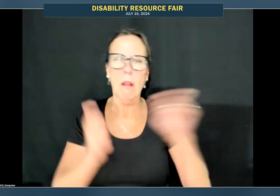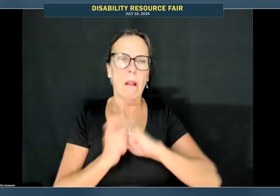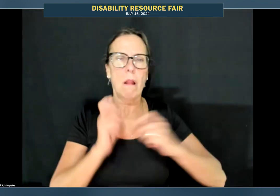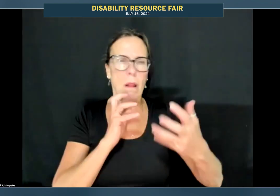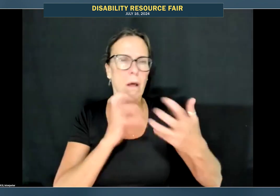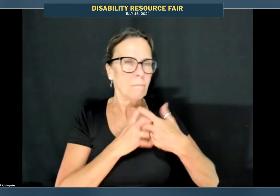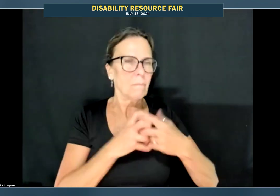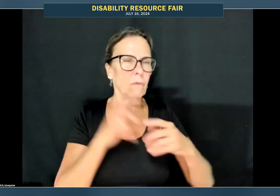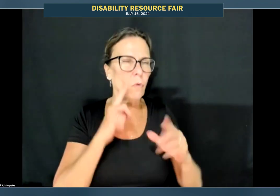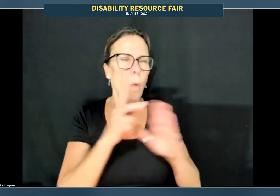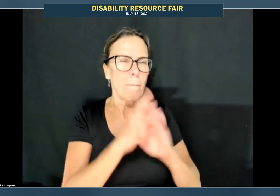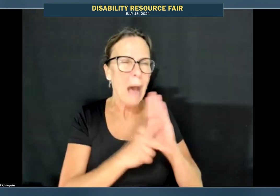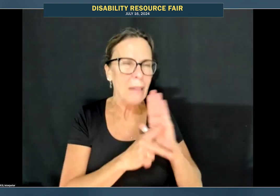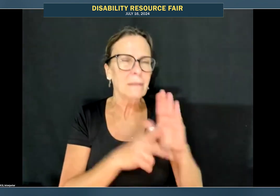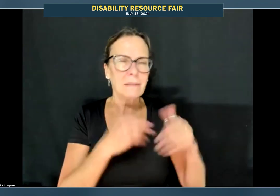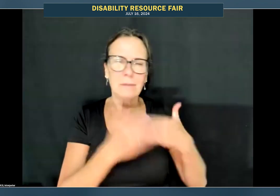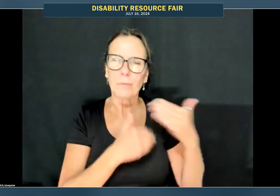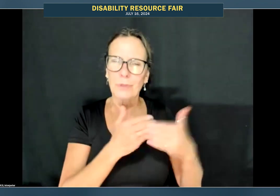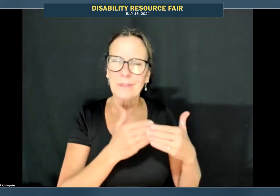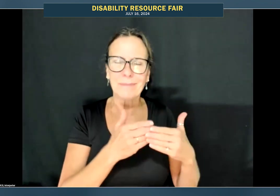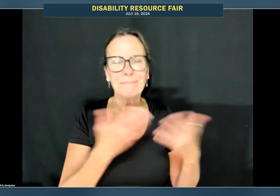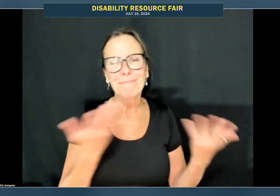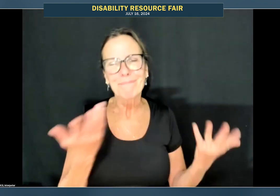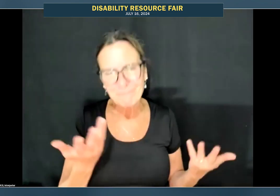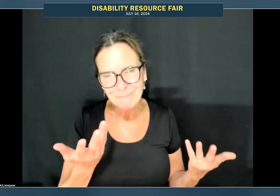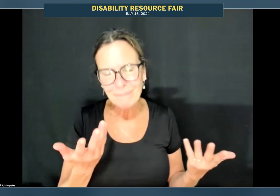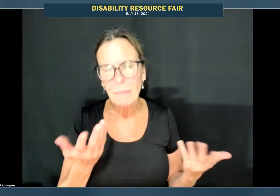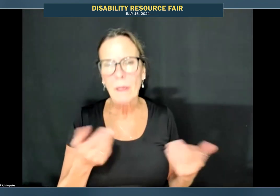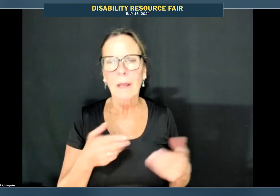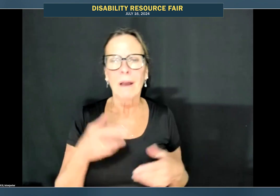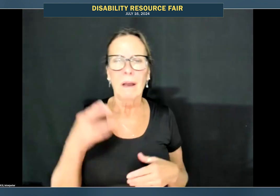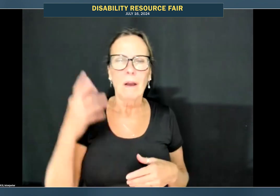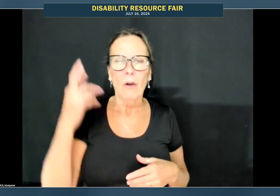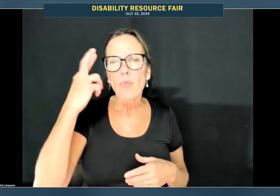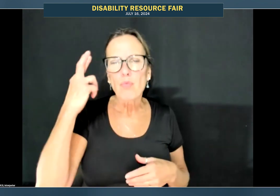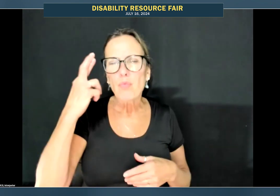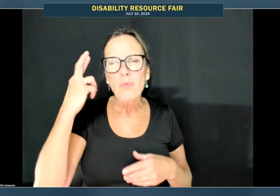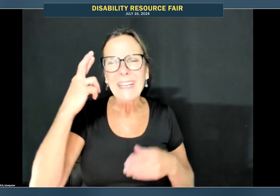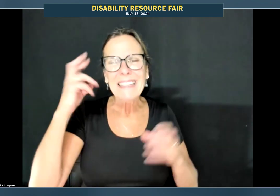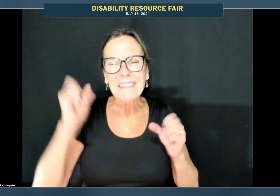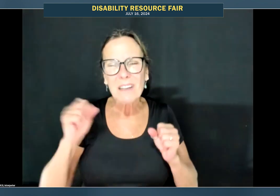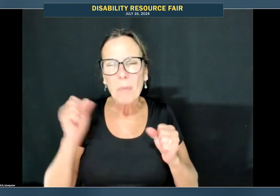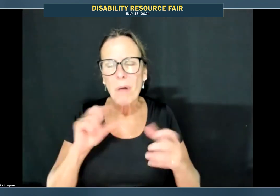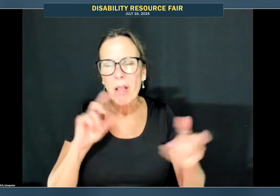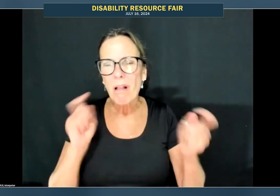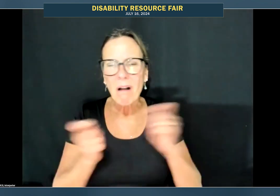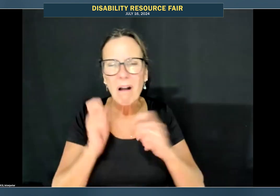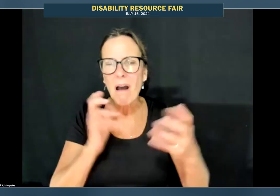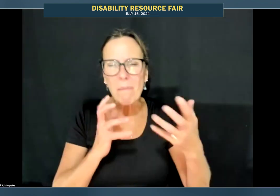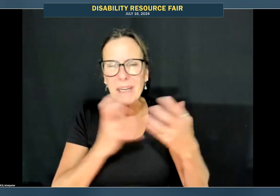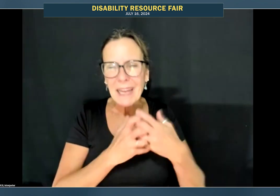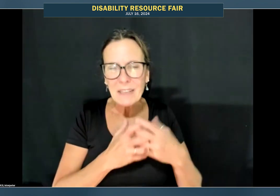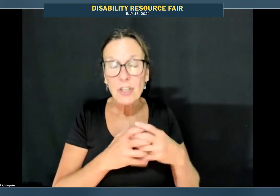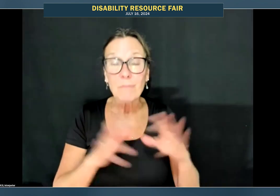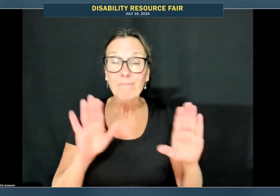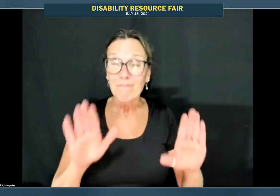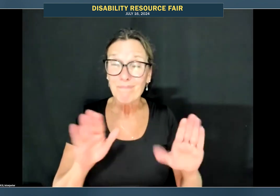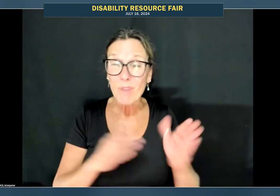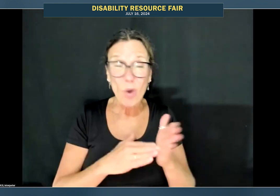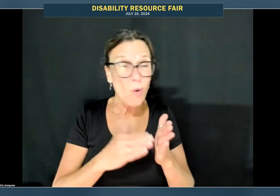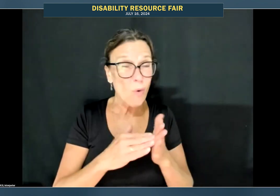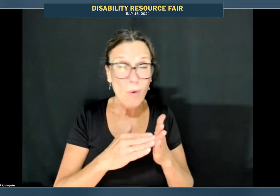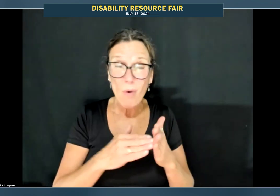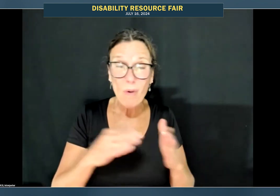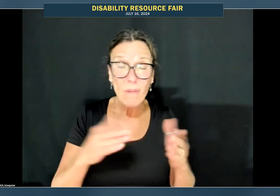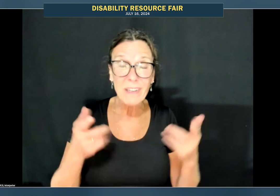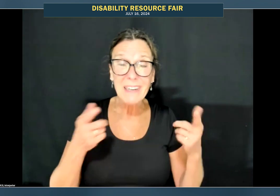procedures. The more common language was reasonable accommodation. What we found very often in interacting